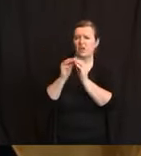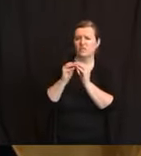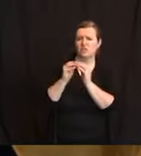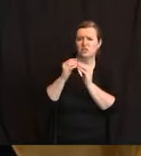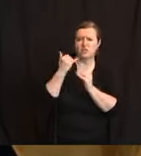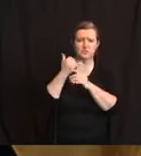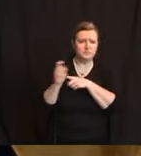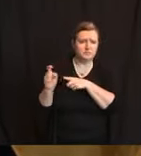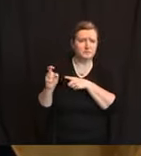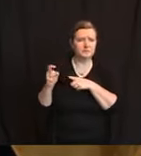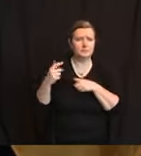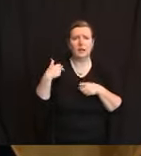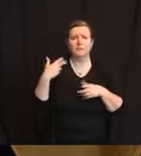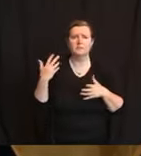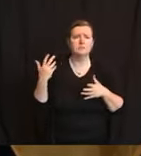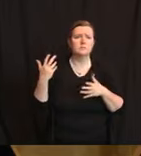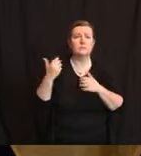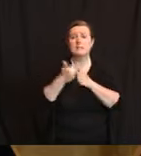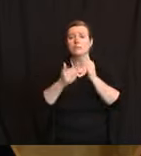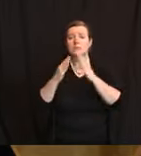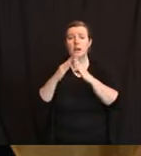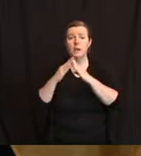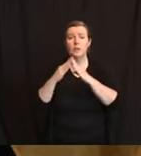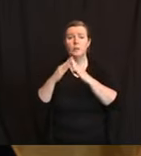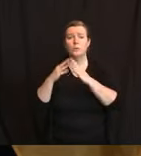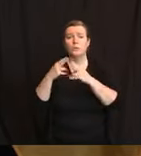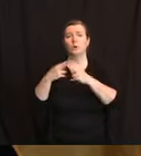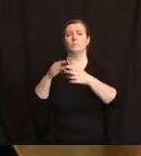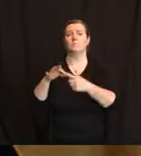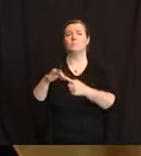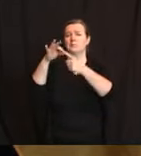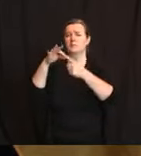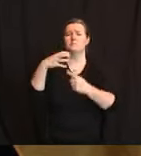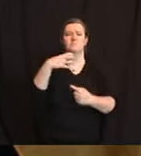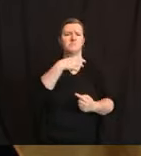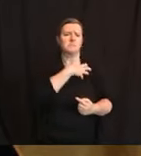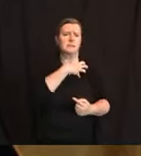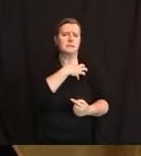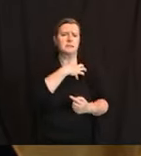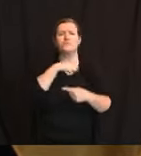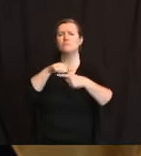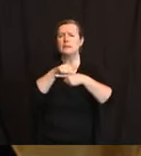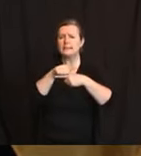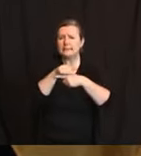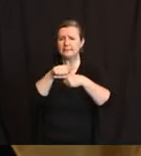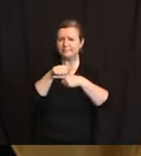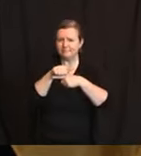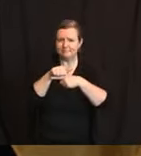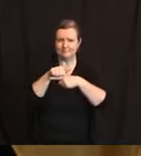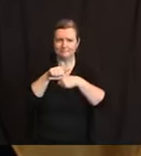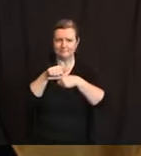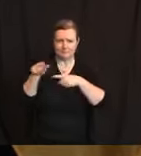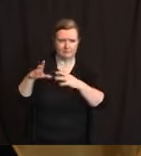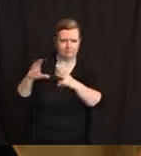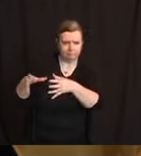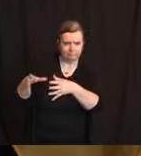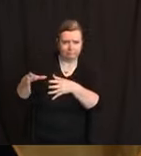officer training. Obviously, training across all law enforcement was suspended. I think the Cape May class has about 5 days